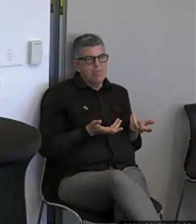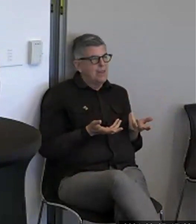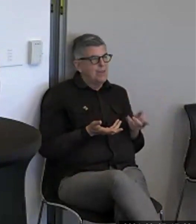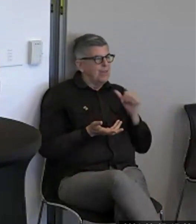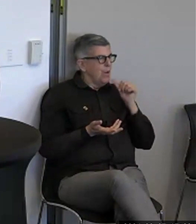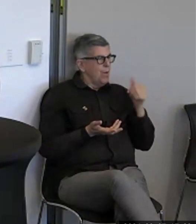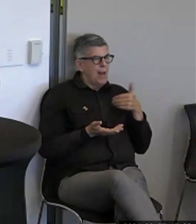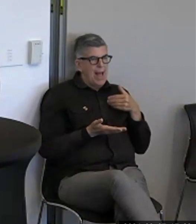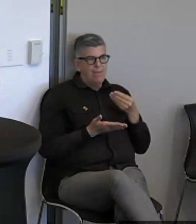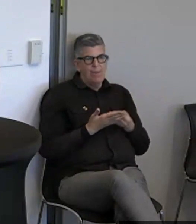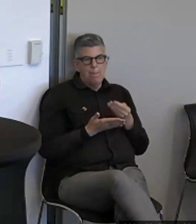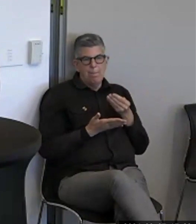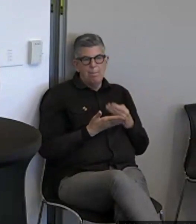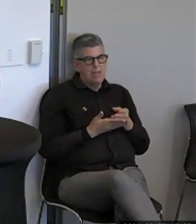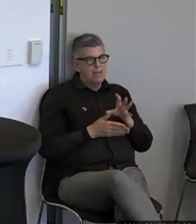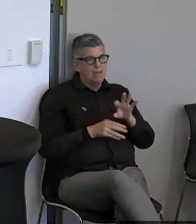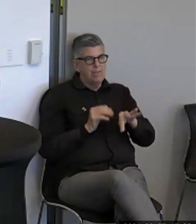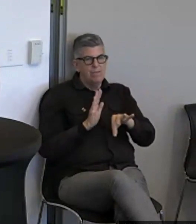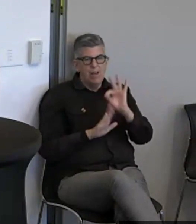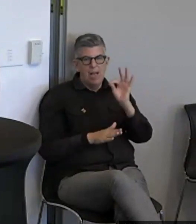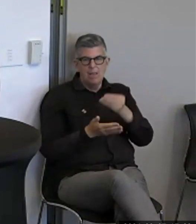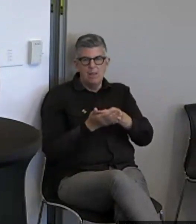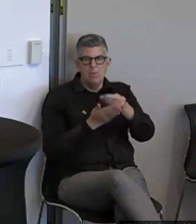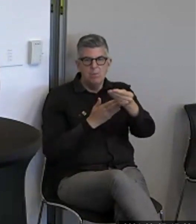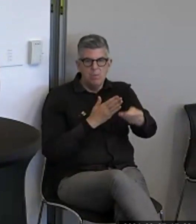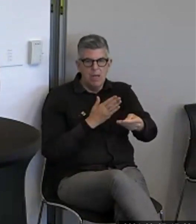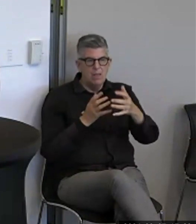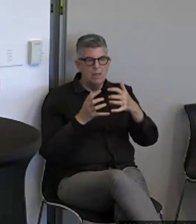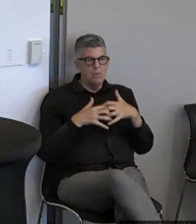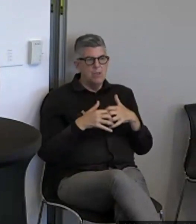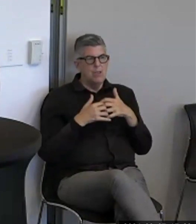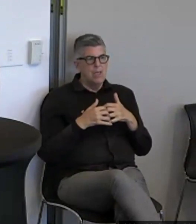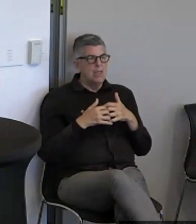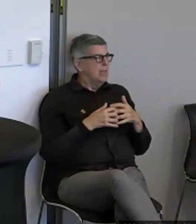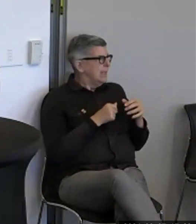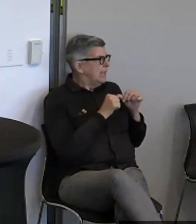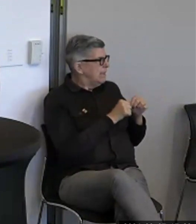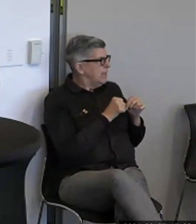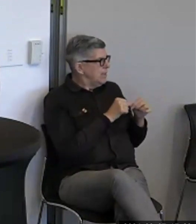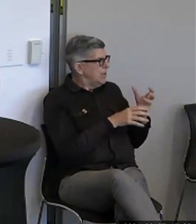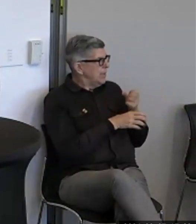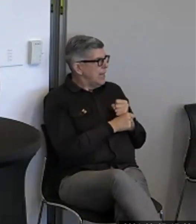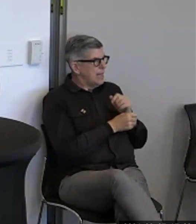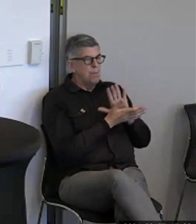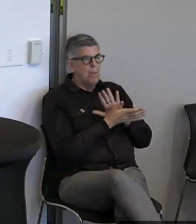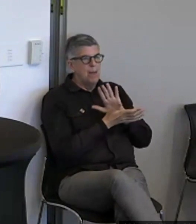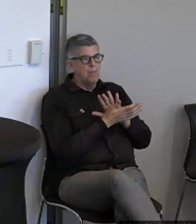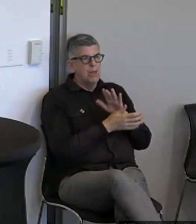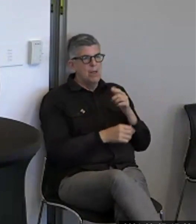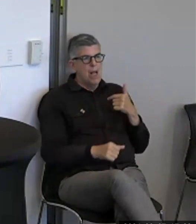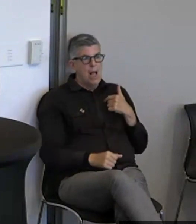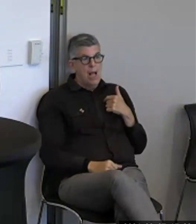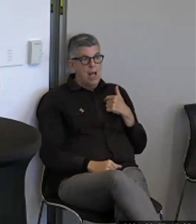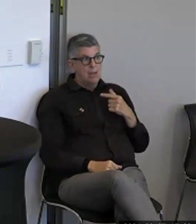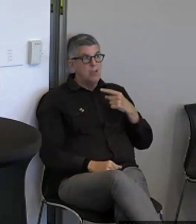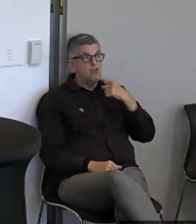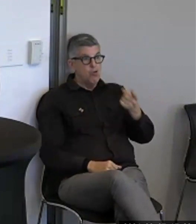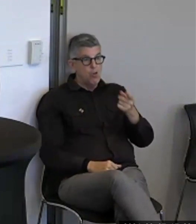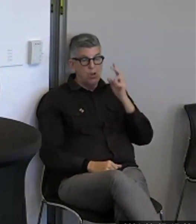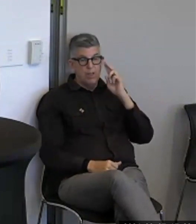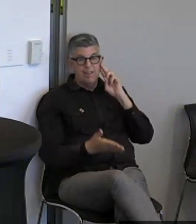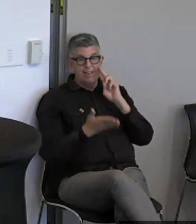that's easy in the schools to buy the machine and to keep getting the paper. I have the luxury of saying to the